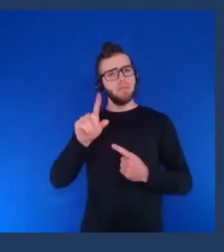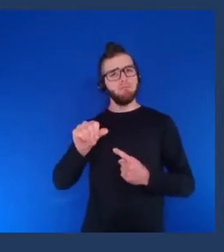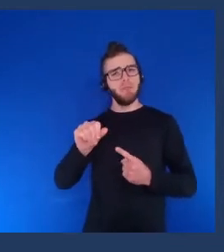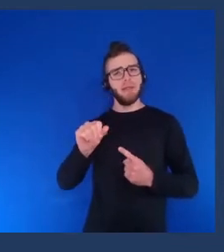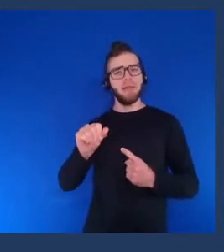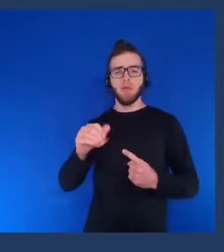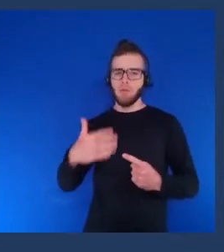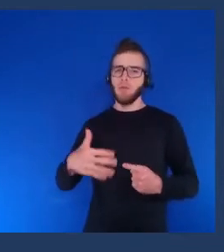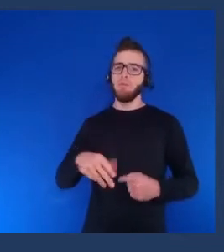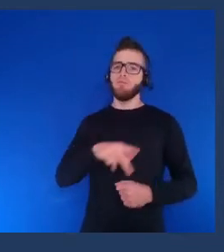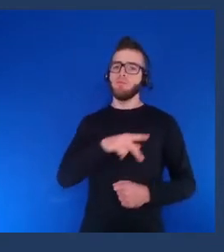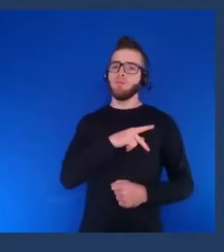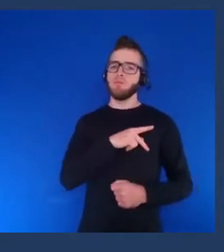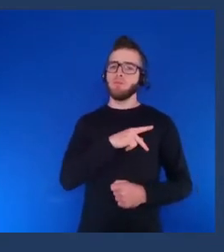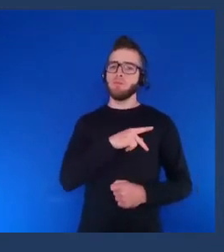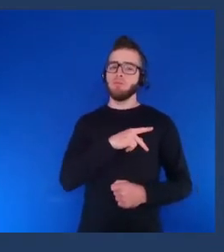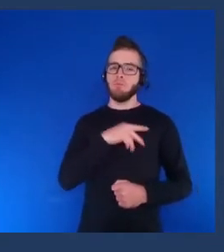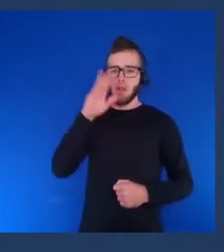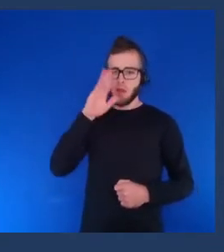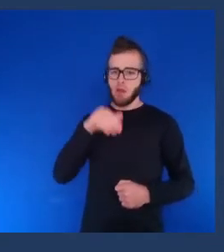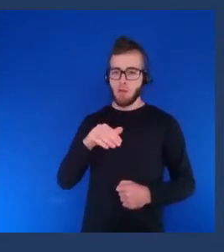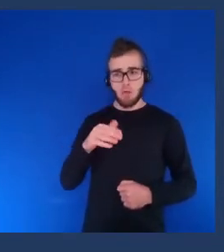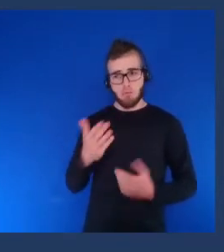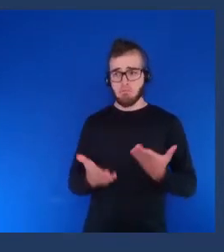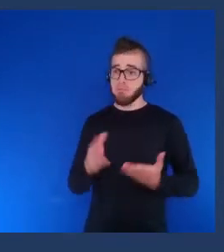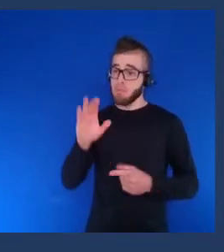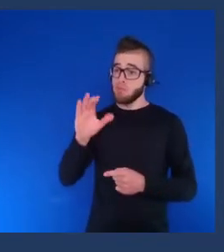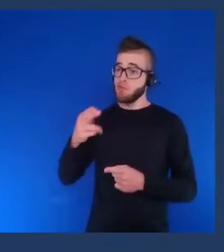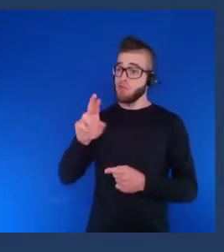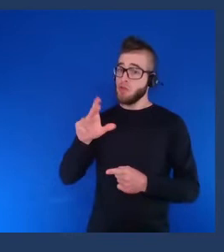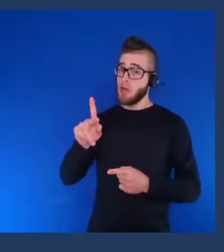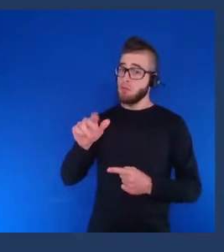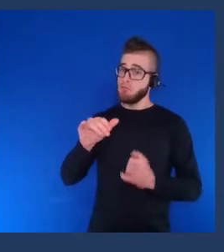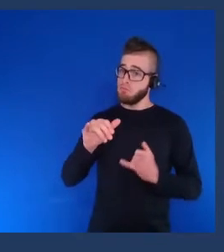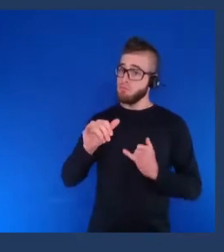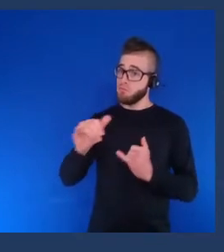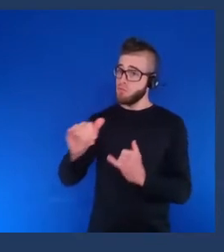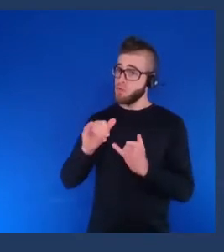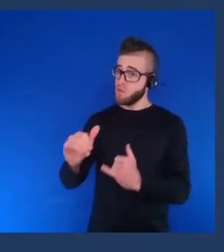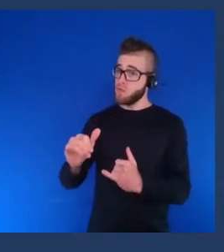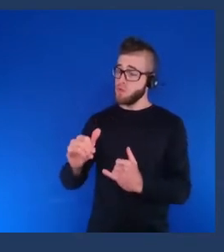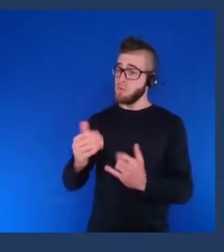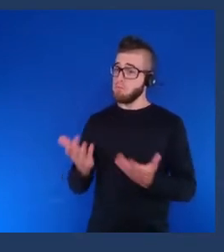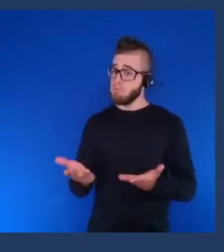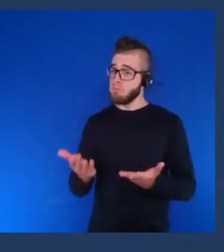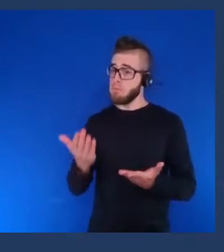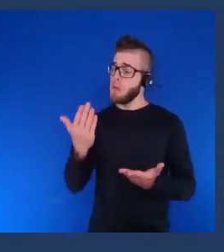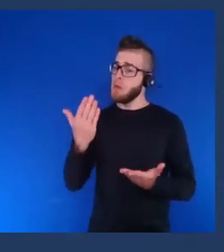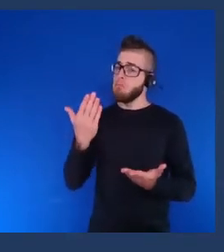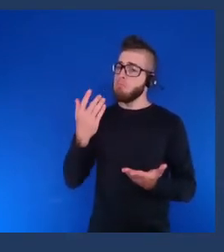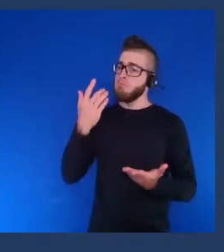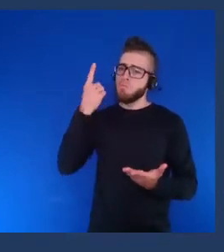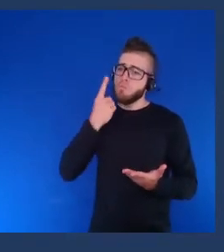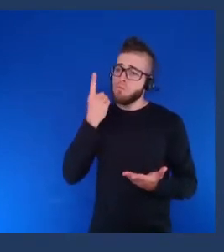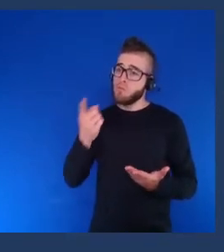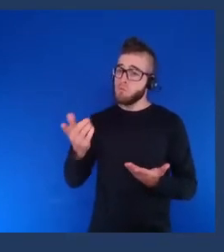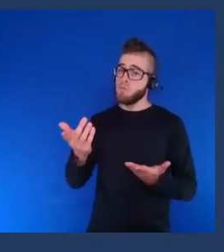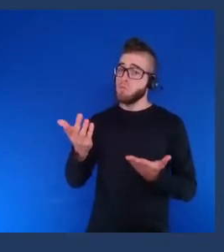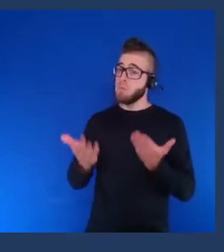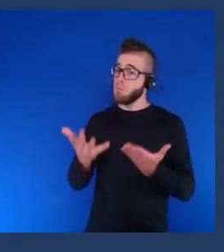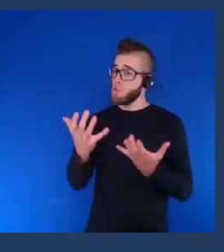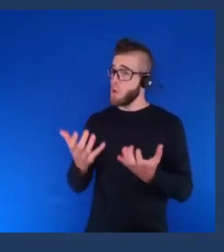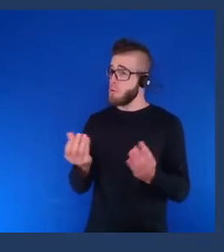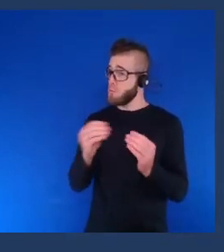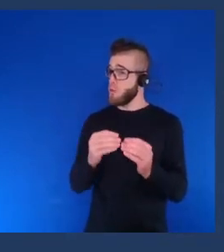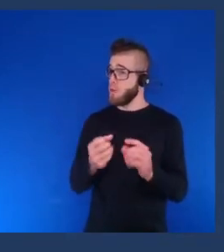personal for you too, Chuck. And I'm wondering if you would mind sharing with us really what is the rest of the story that